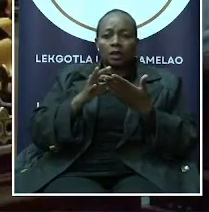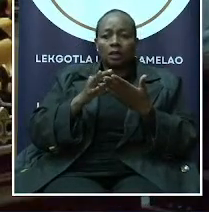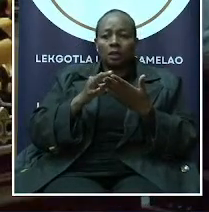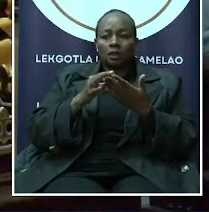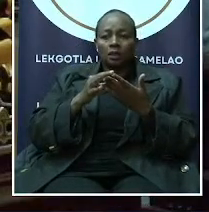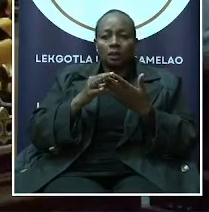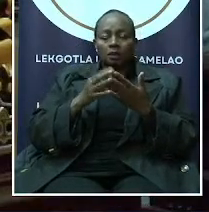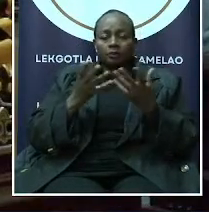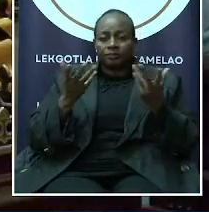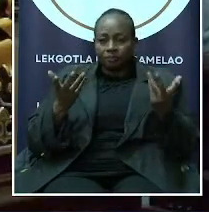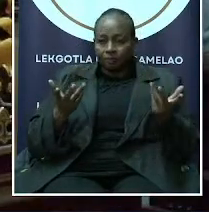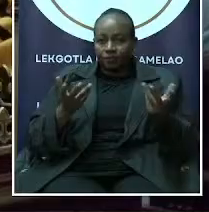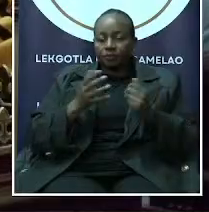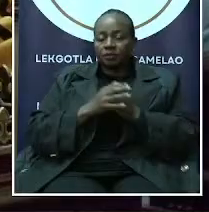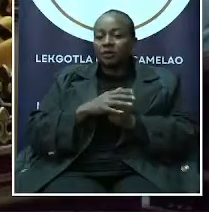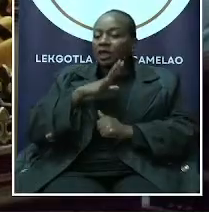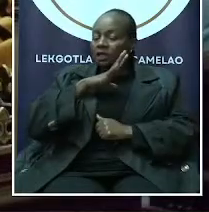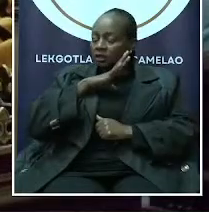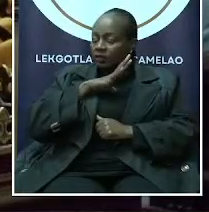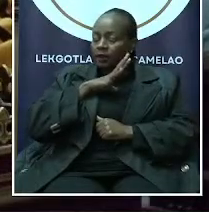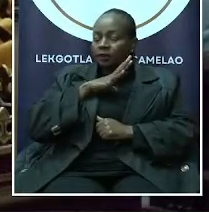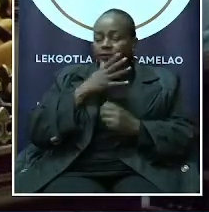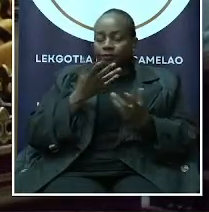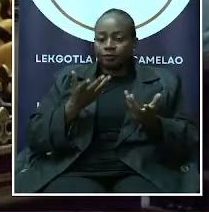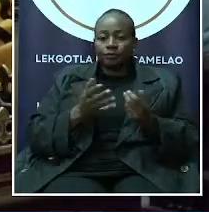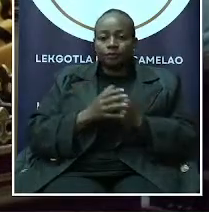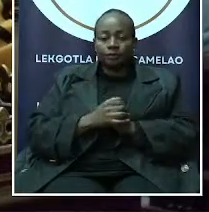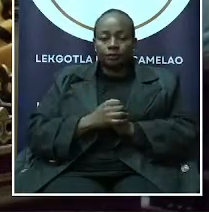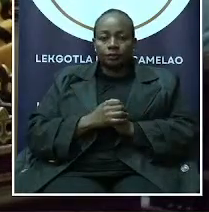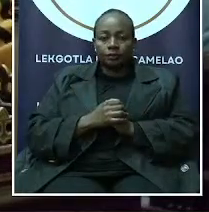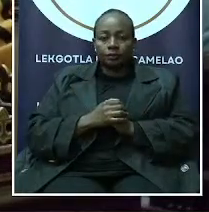point. said No, a that was proposal. Okay, it's fine, proposal. it's fine. It was a I'll- proposal. Yes.